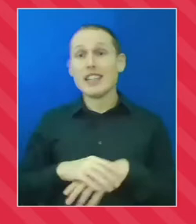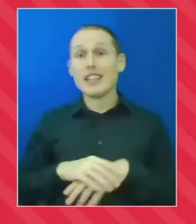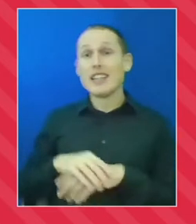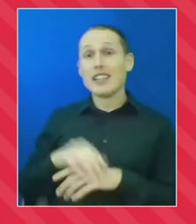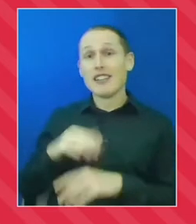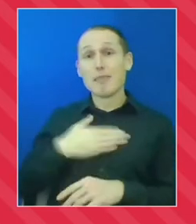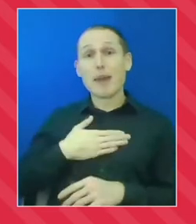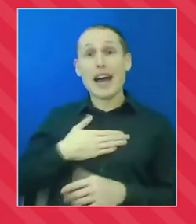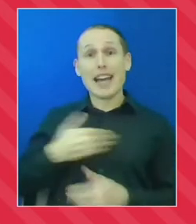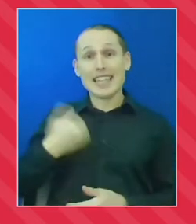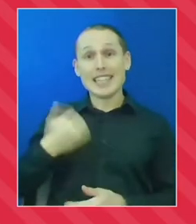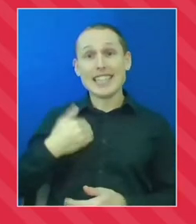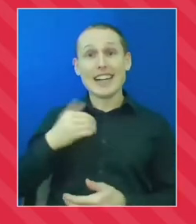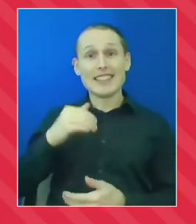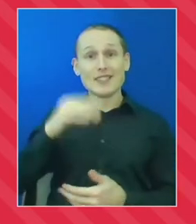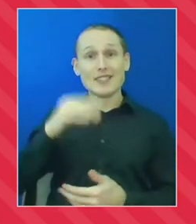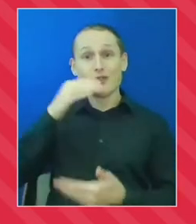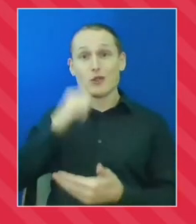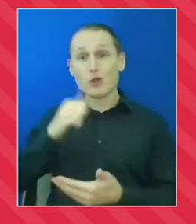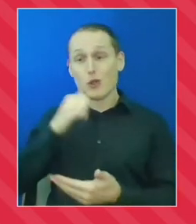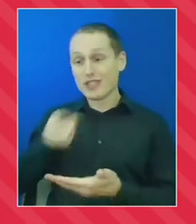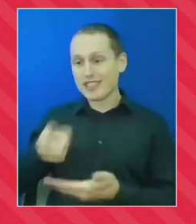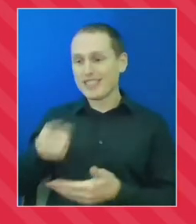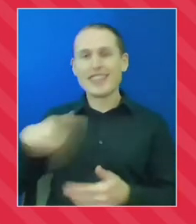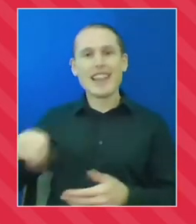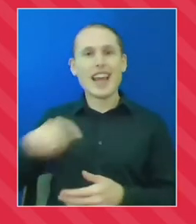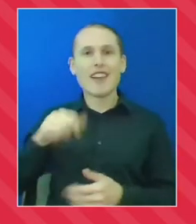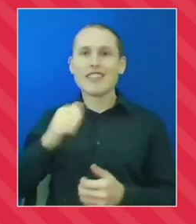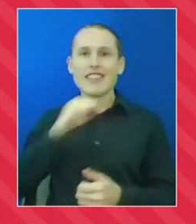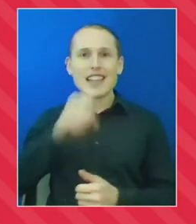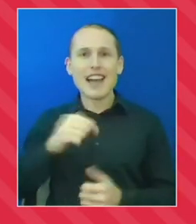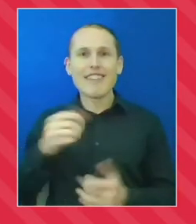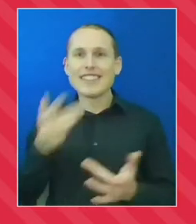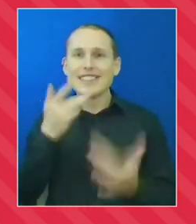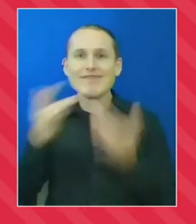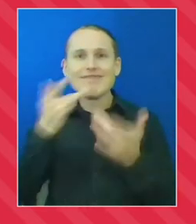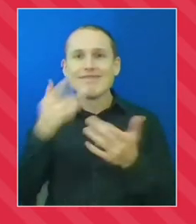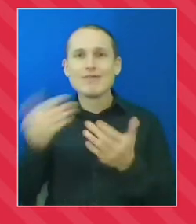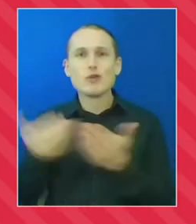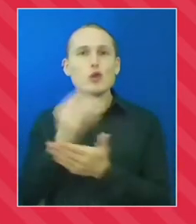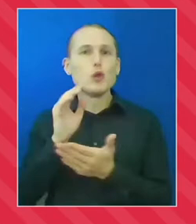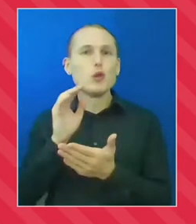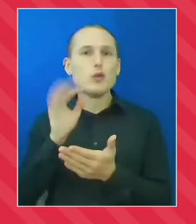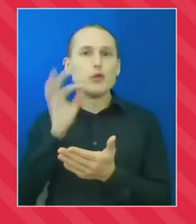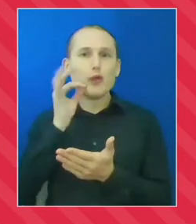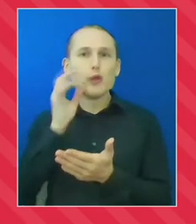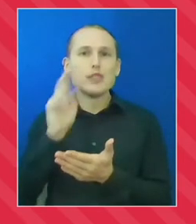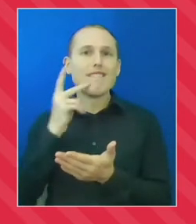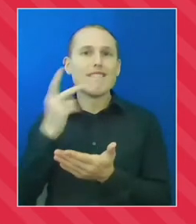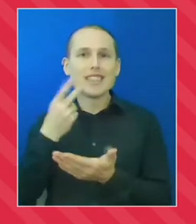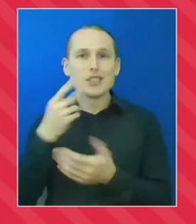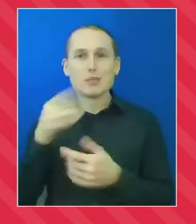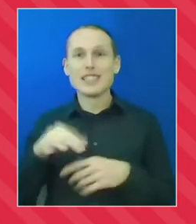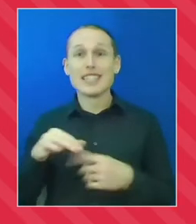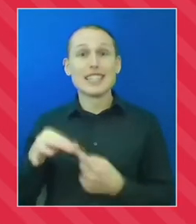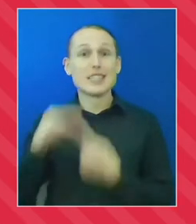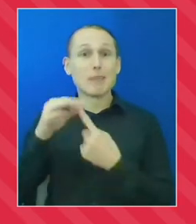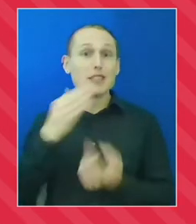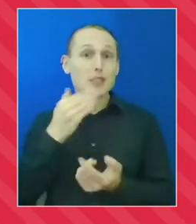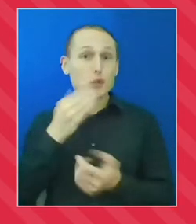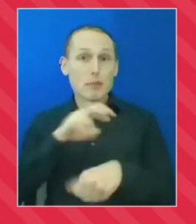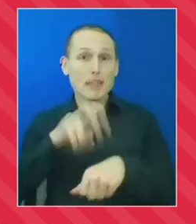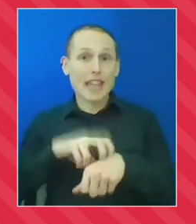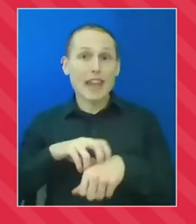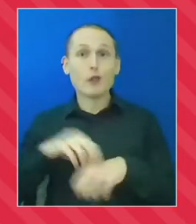their favorites are tomatoes, broccoli, carrots, and sweet potatoes. What they love most is helping me to prepare dishes in the